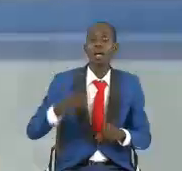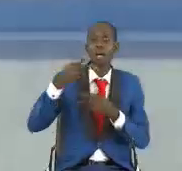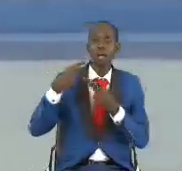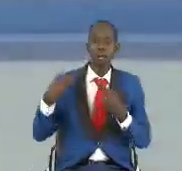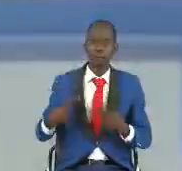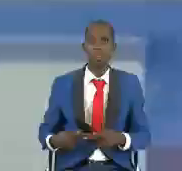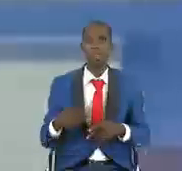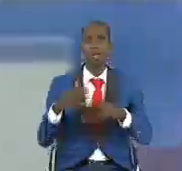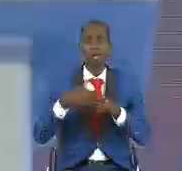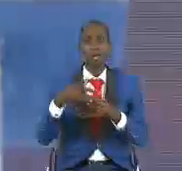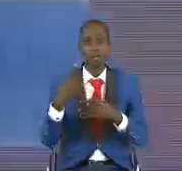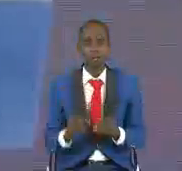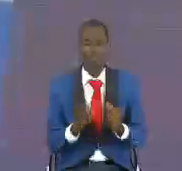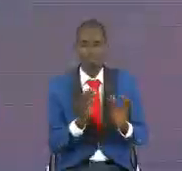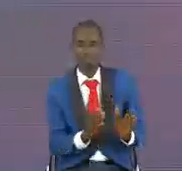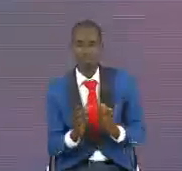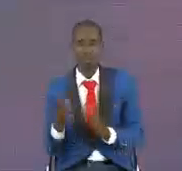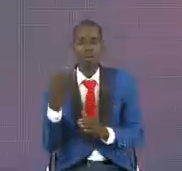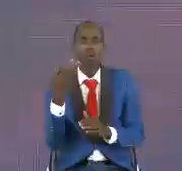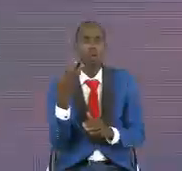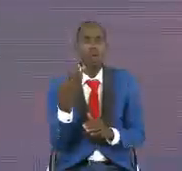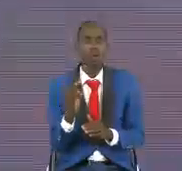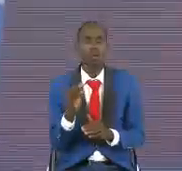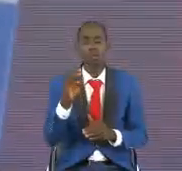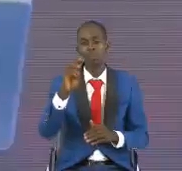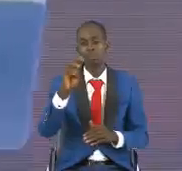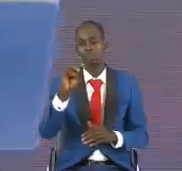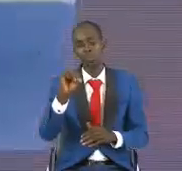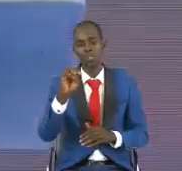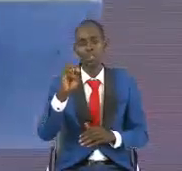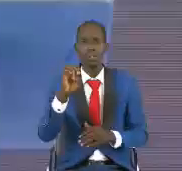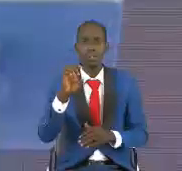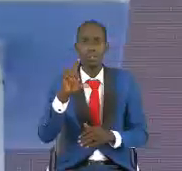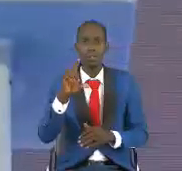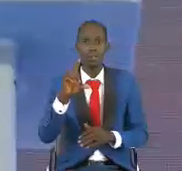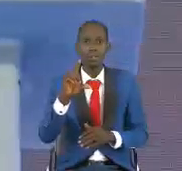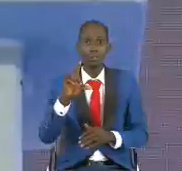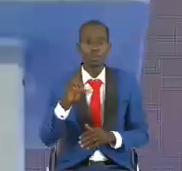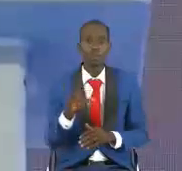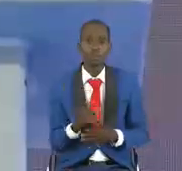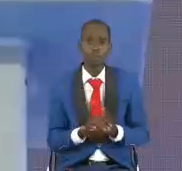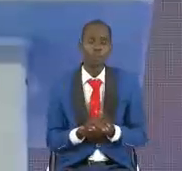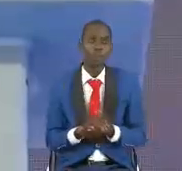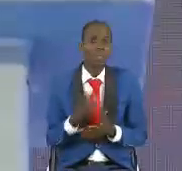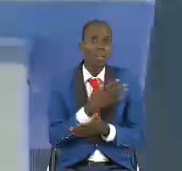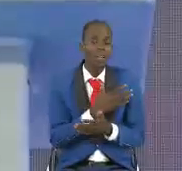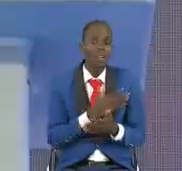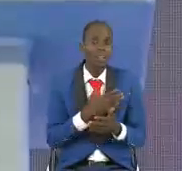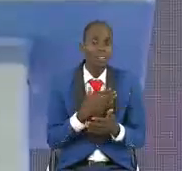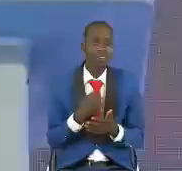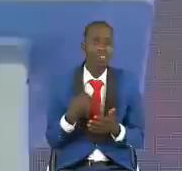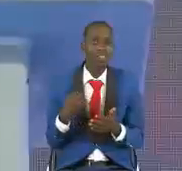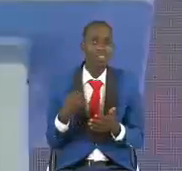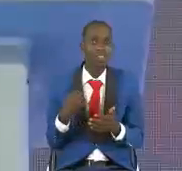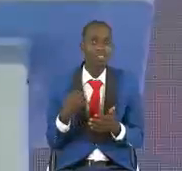of Melchizedek. And then now we come to 2 Timothy chapter 2 verse 9.